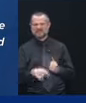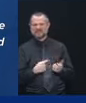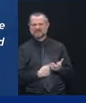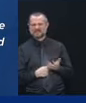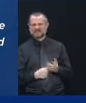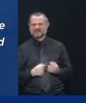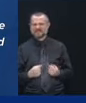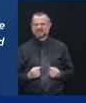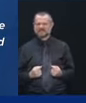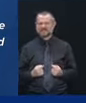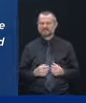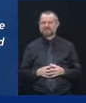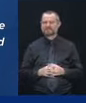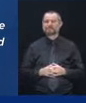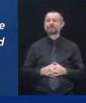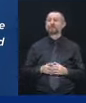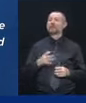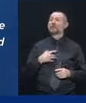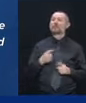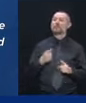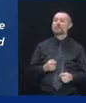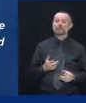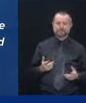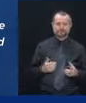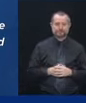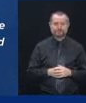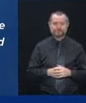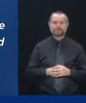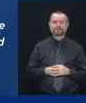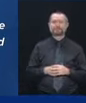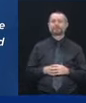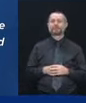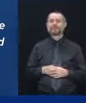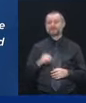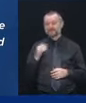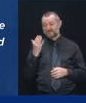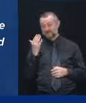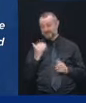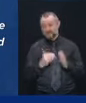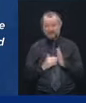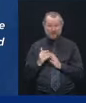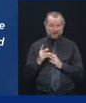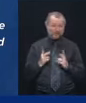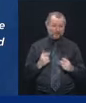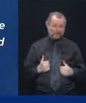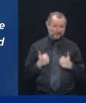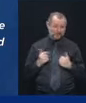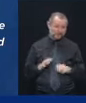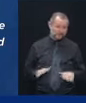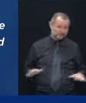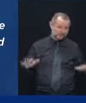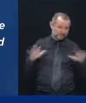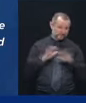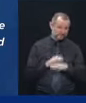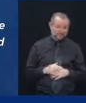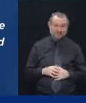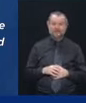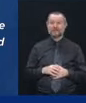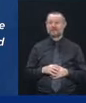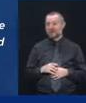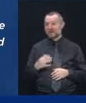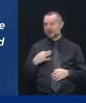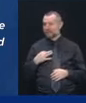bottom line on this slide, you have 15 million New Yorkers who